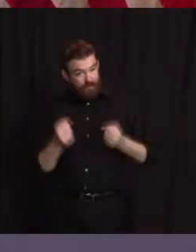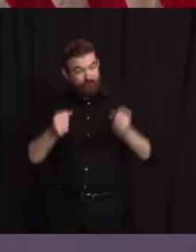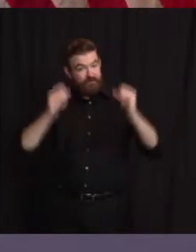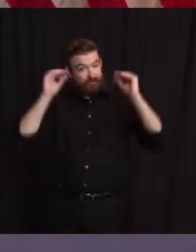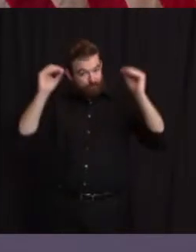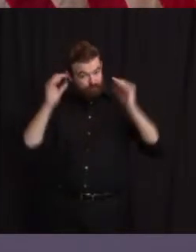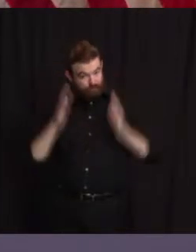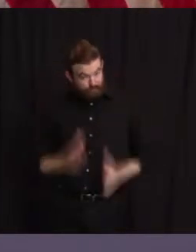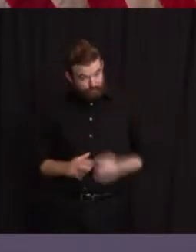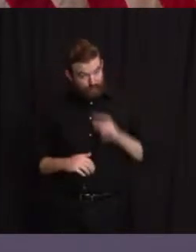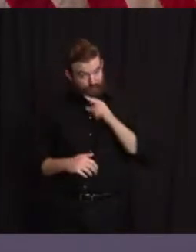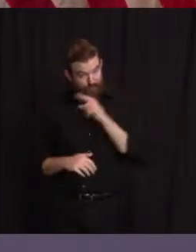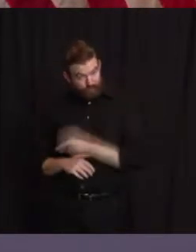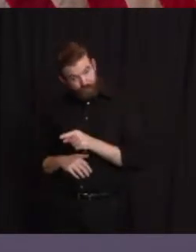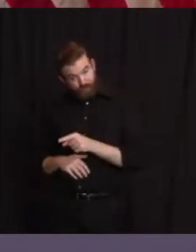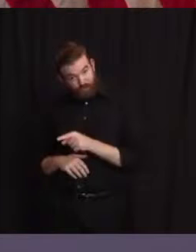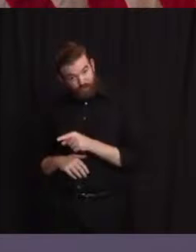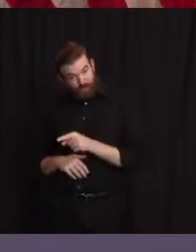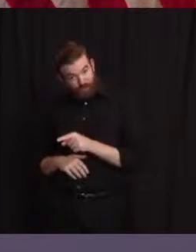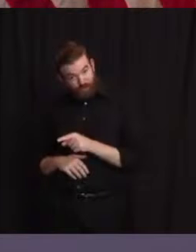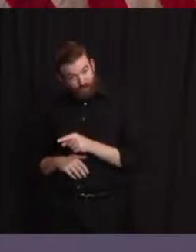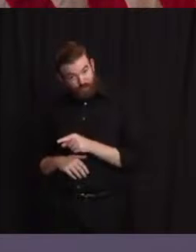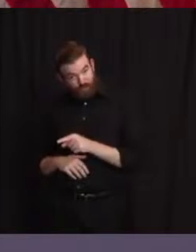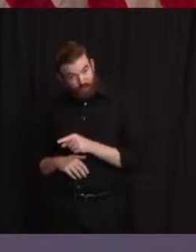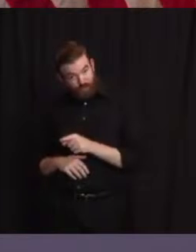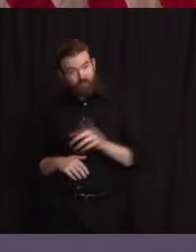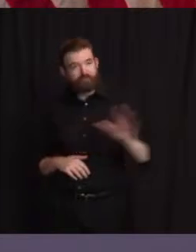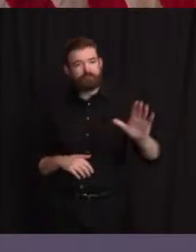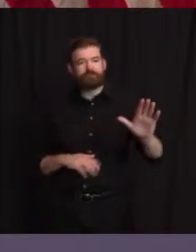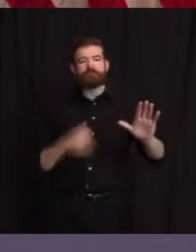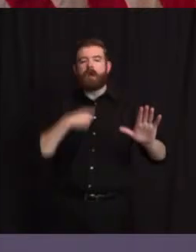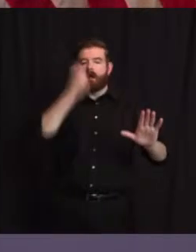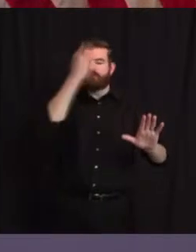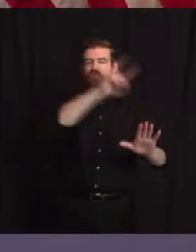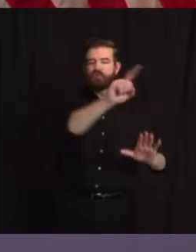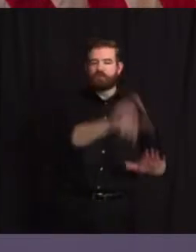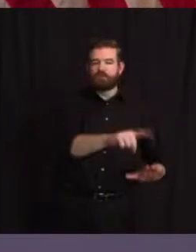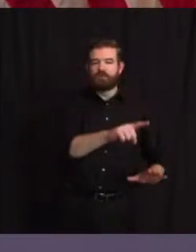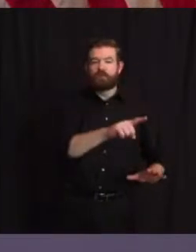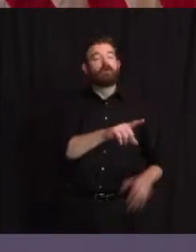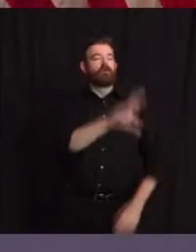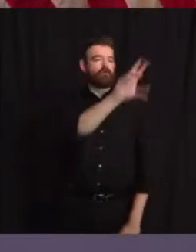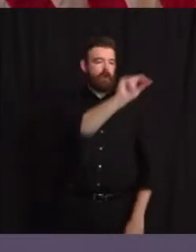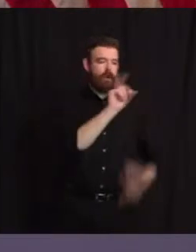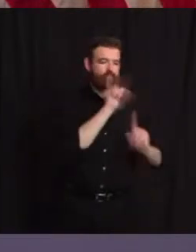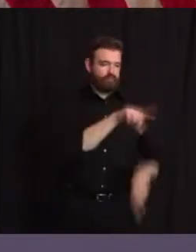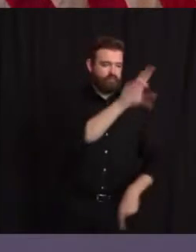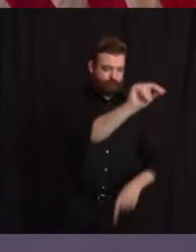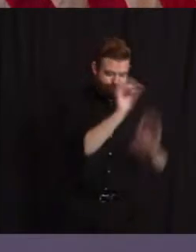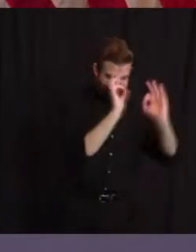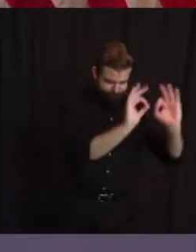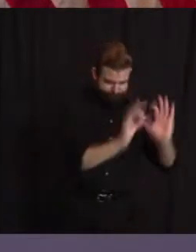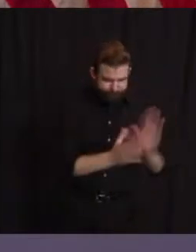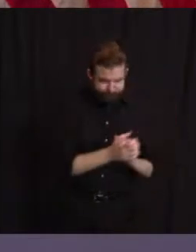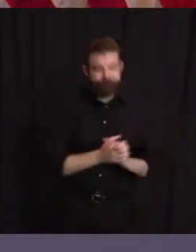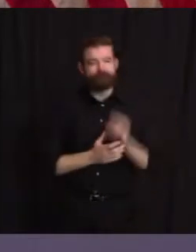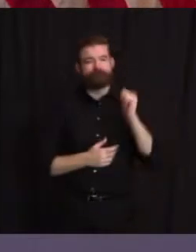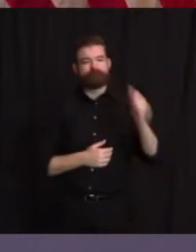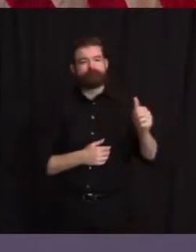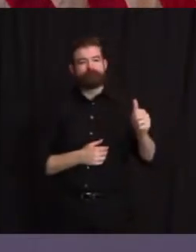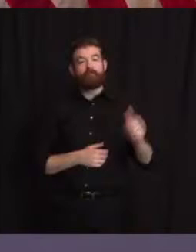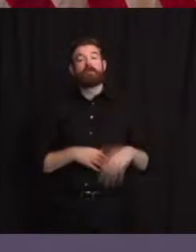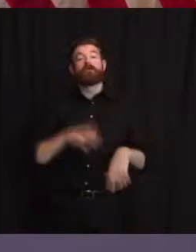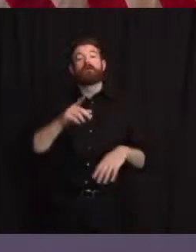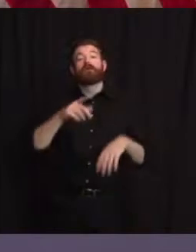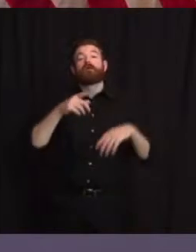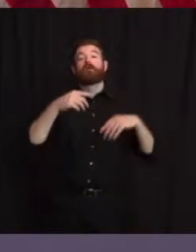understand the question now. The answer is no. The other two were private car sales and furloughs. Yeah, on private car sales,